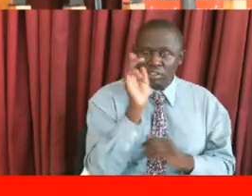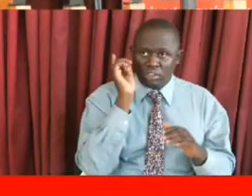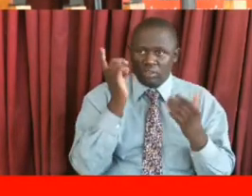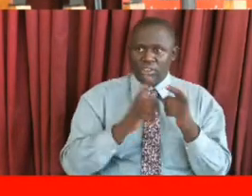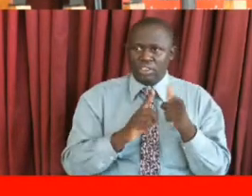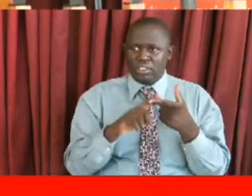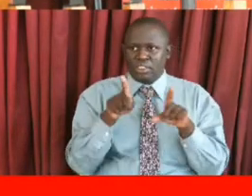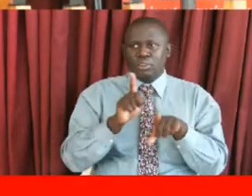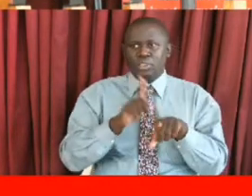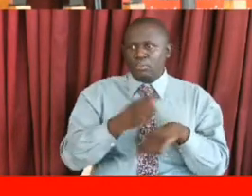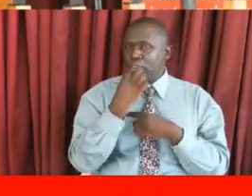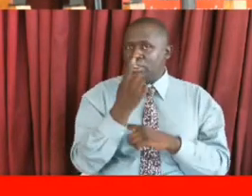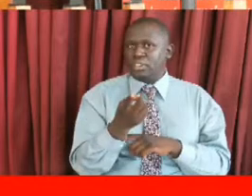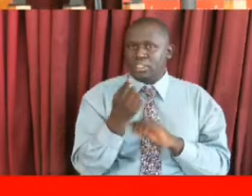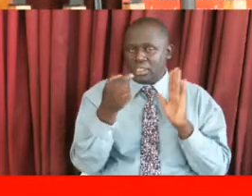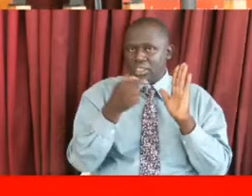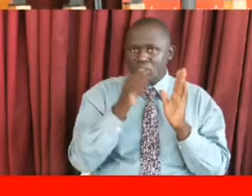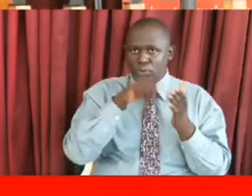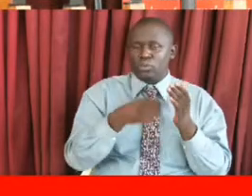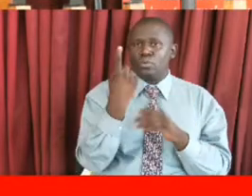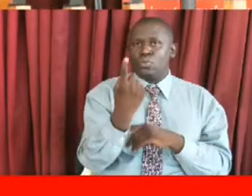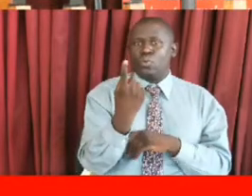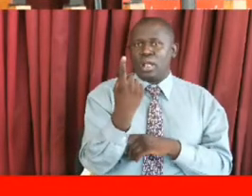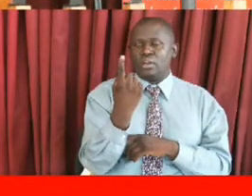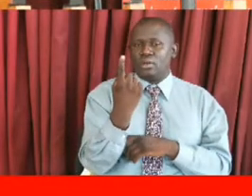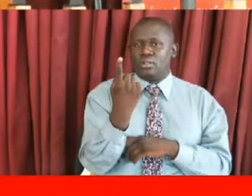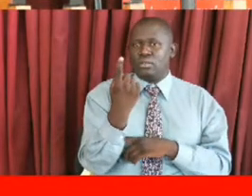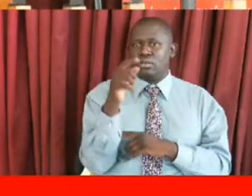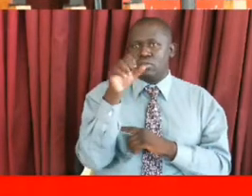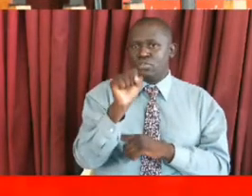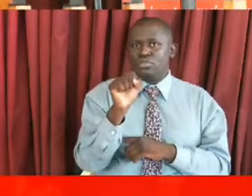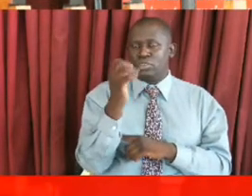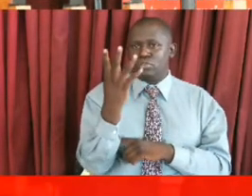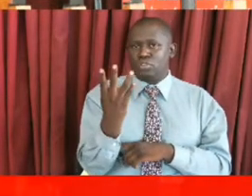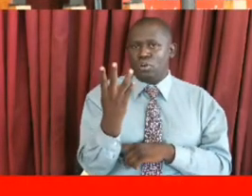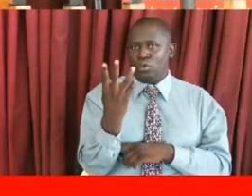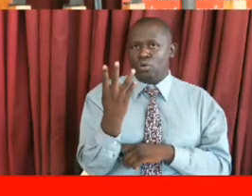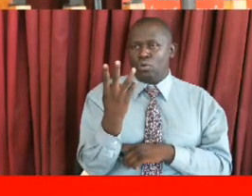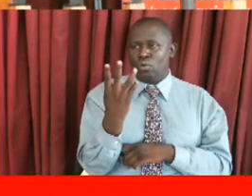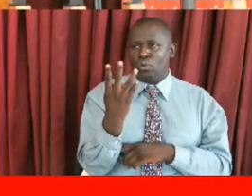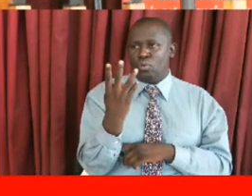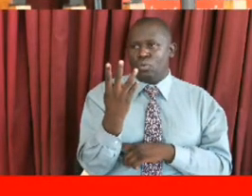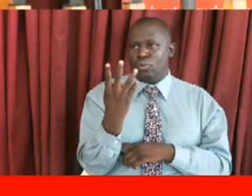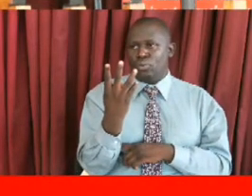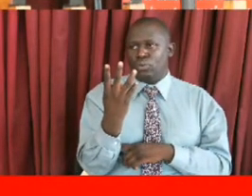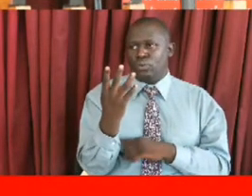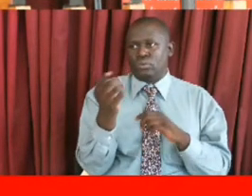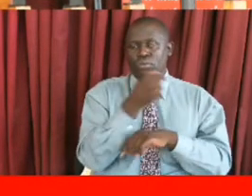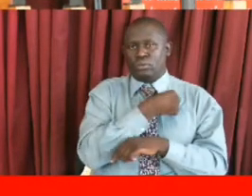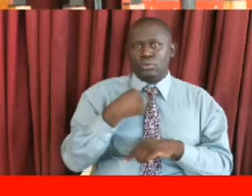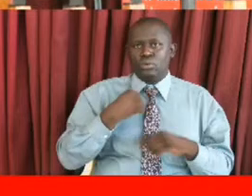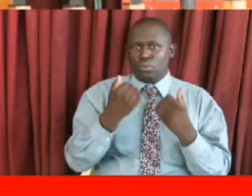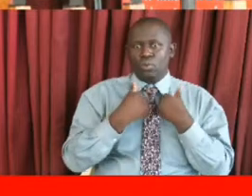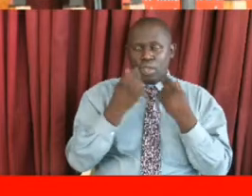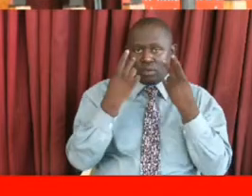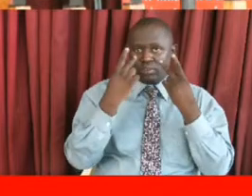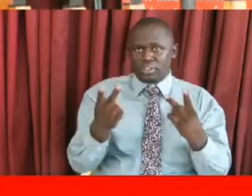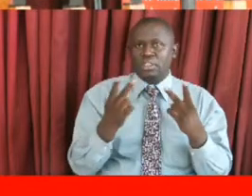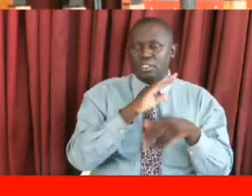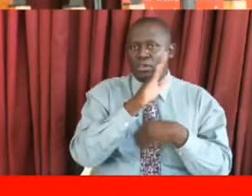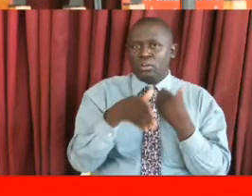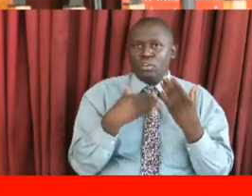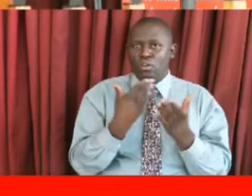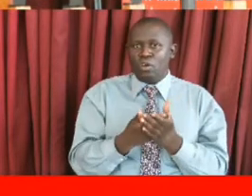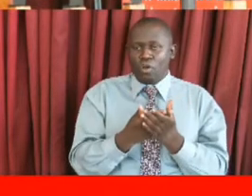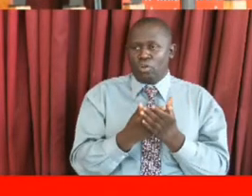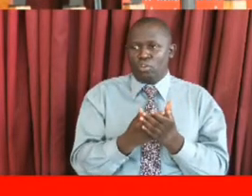says 154 that 154 we have seen all kinds